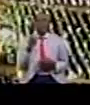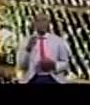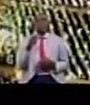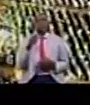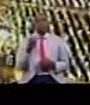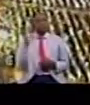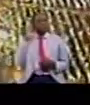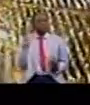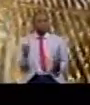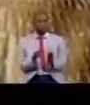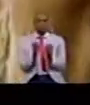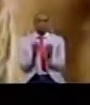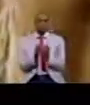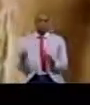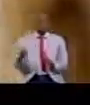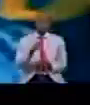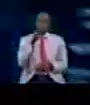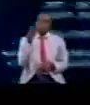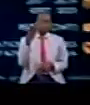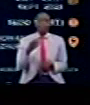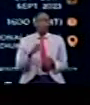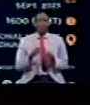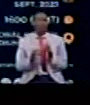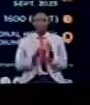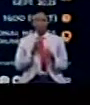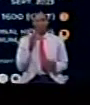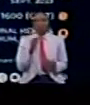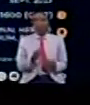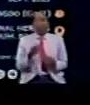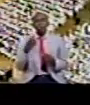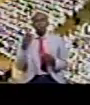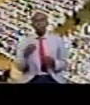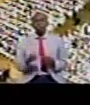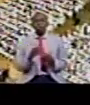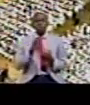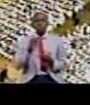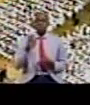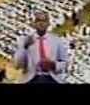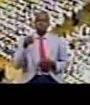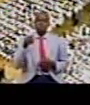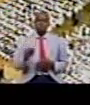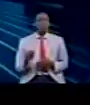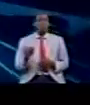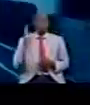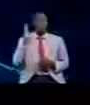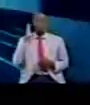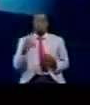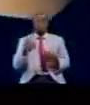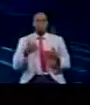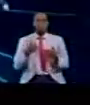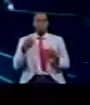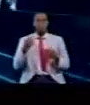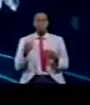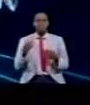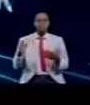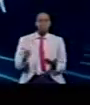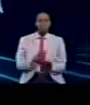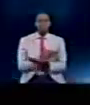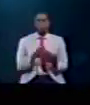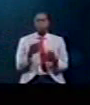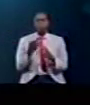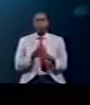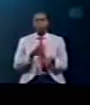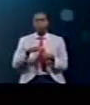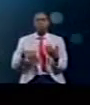thou Redeemer, you will hear us this day. You will hear us even this time. You will hear us even this moment, and